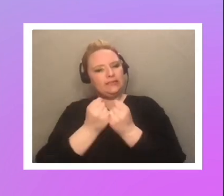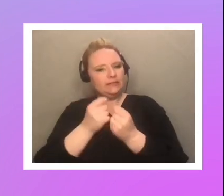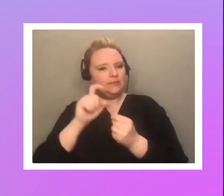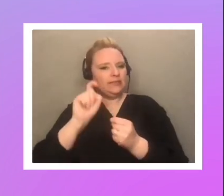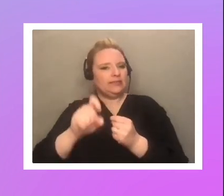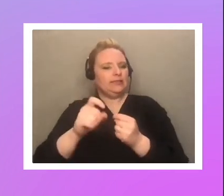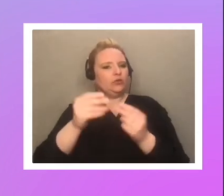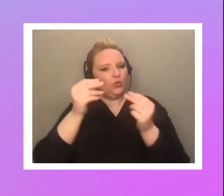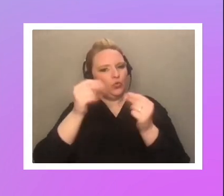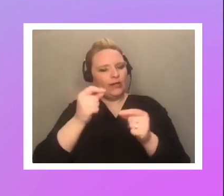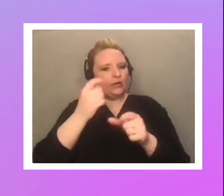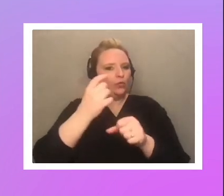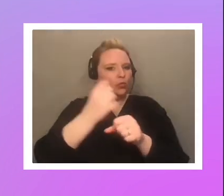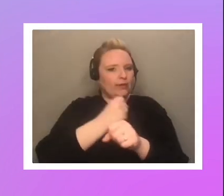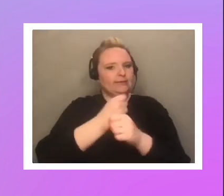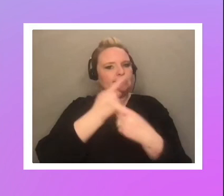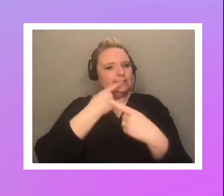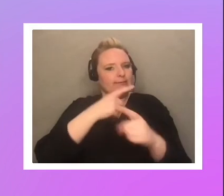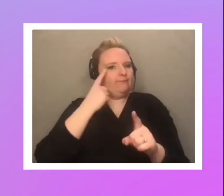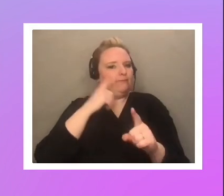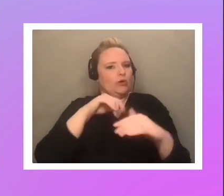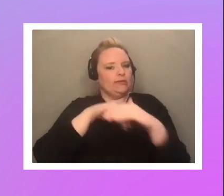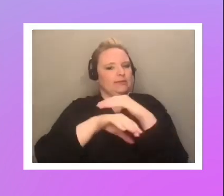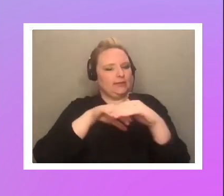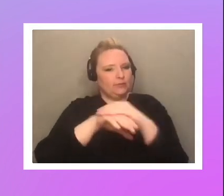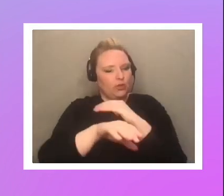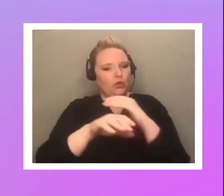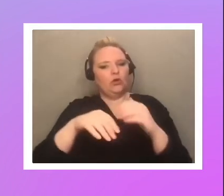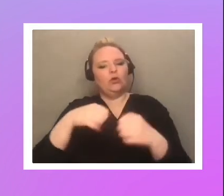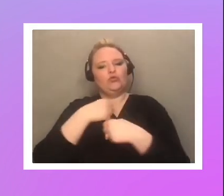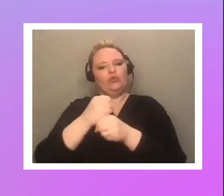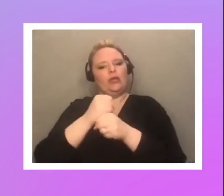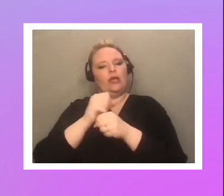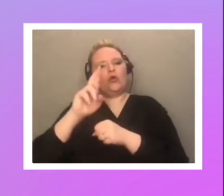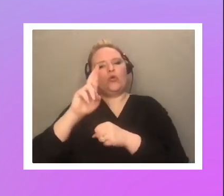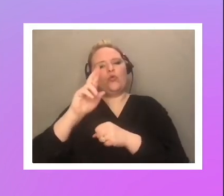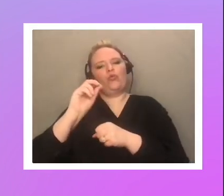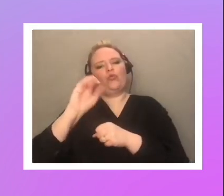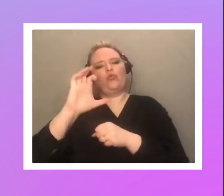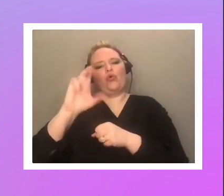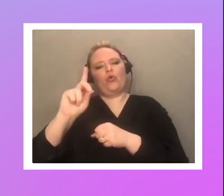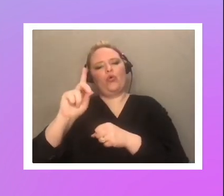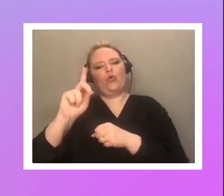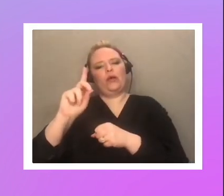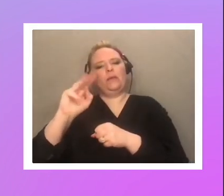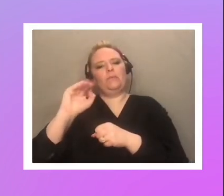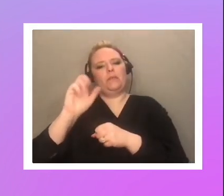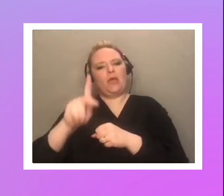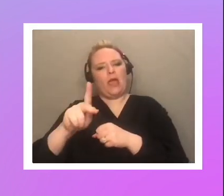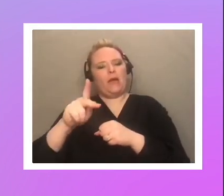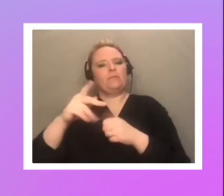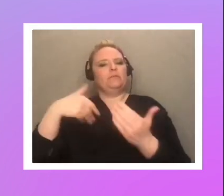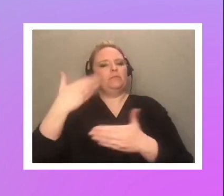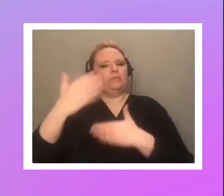for accessibility and create a roadmap for conformance.